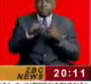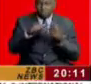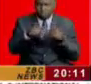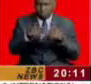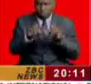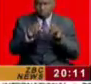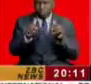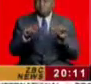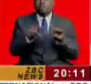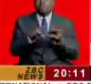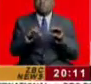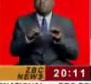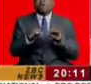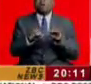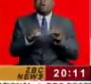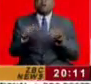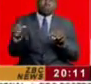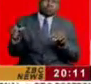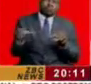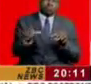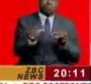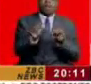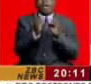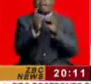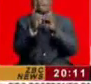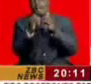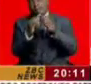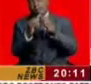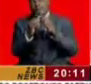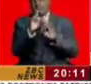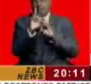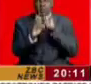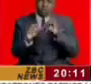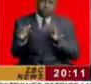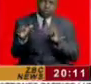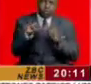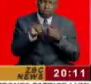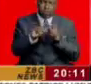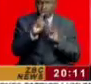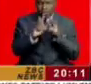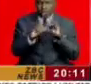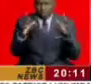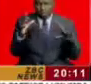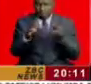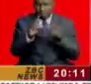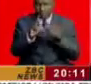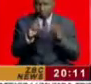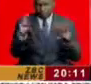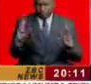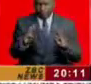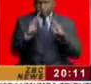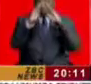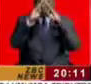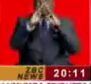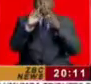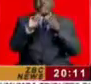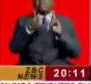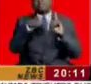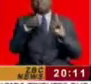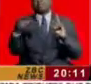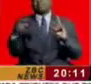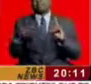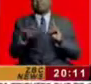done is to engage with the relative state institutions, which is parliament and the